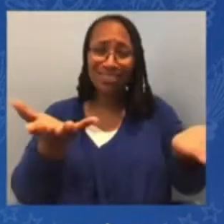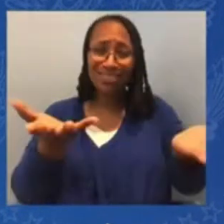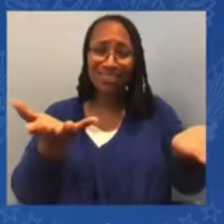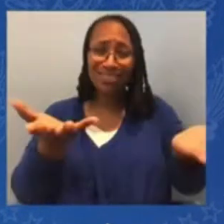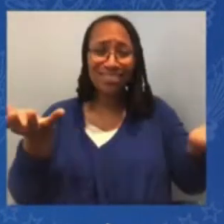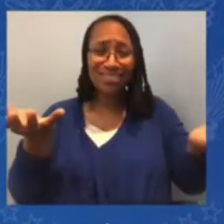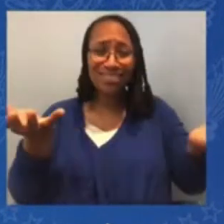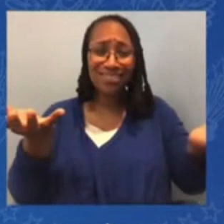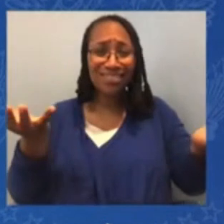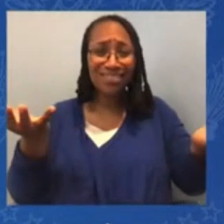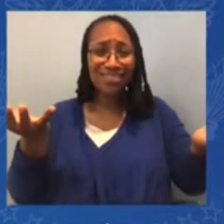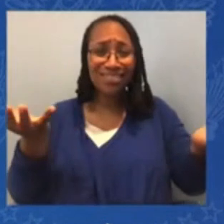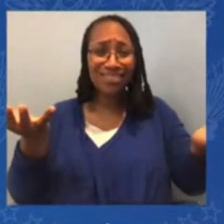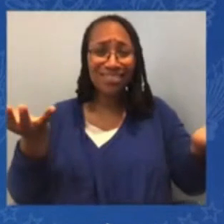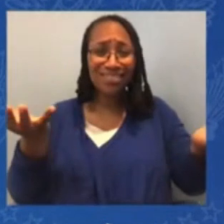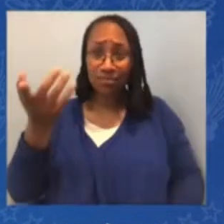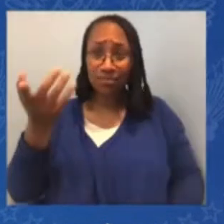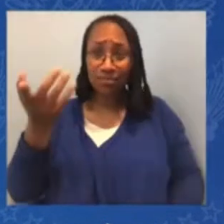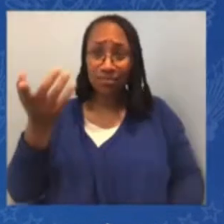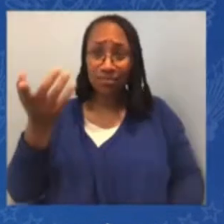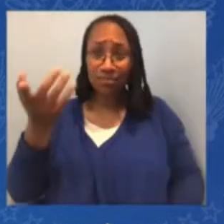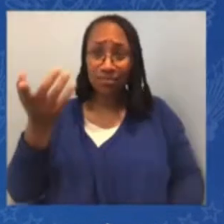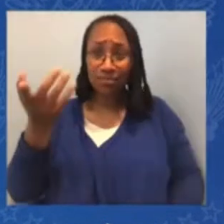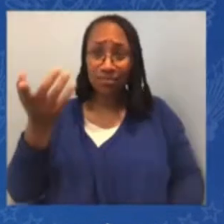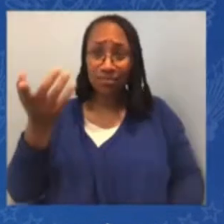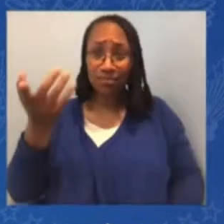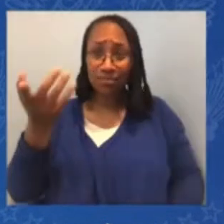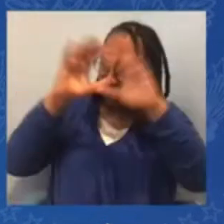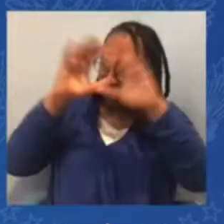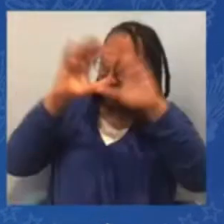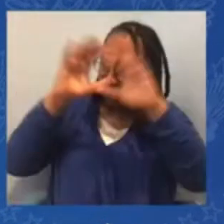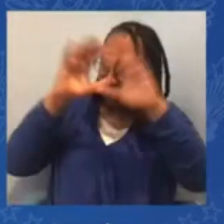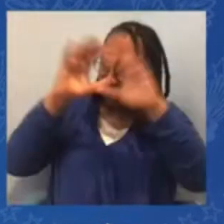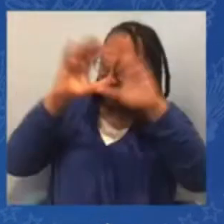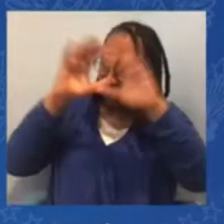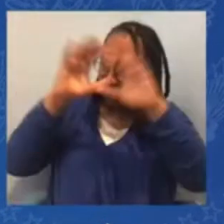remember this address, this emotional, heartfelt